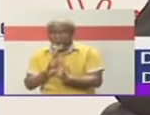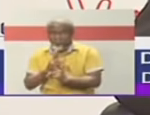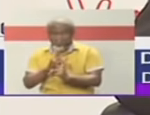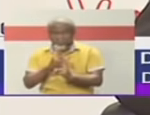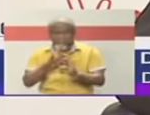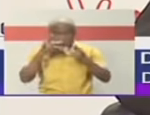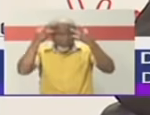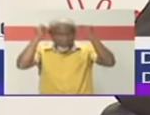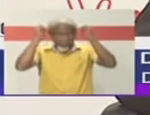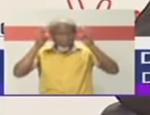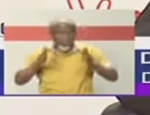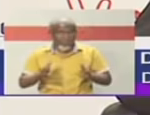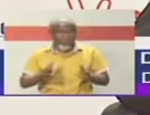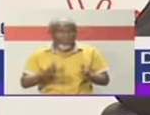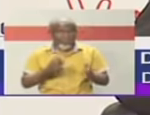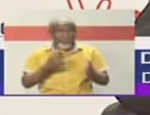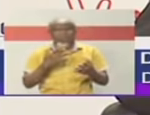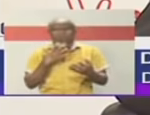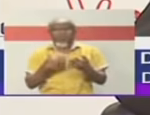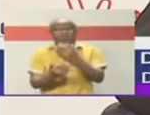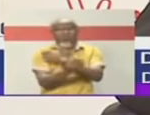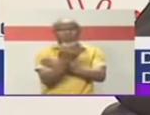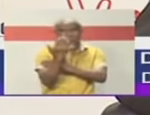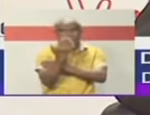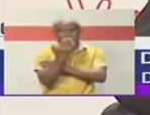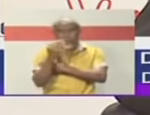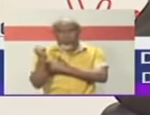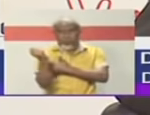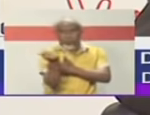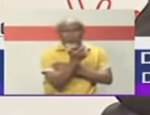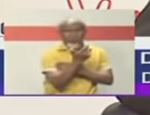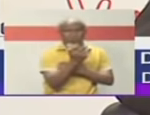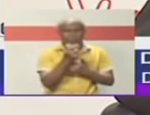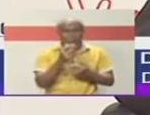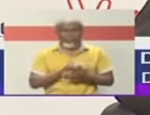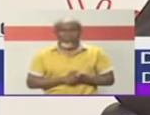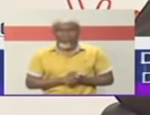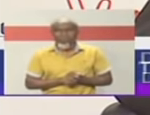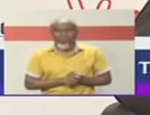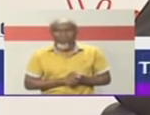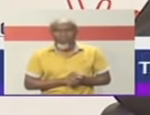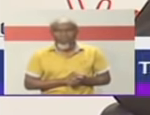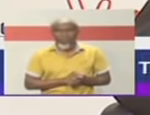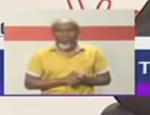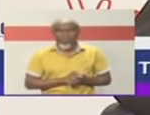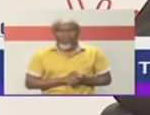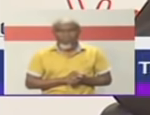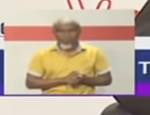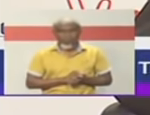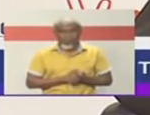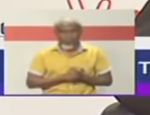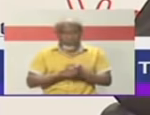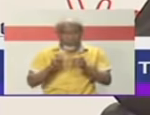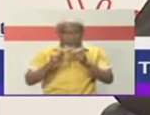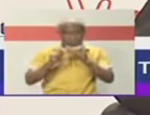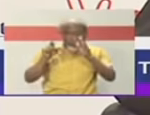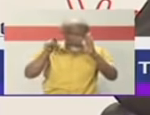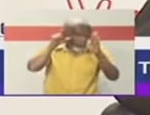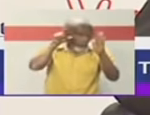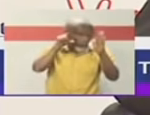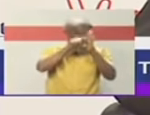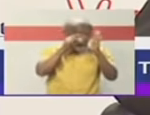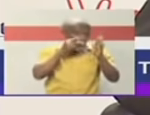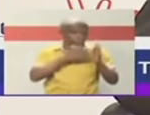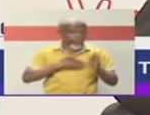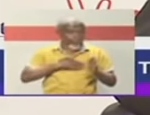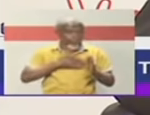the panel. Good morning to viewers, listeners, and members of the media. Can I have my slides, please? So, we'll